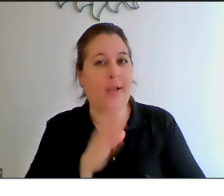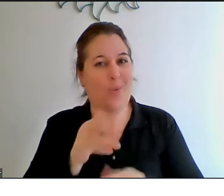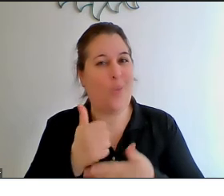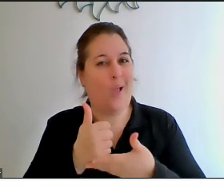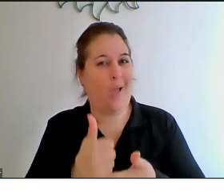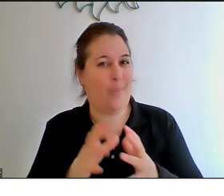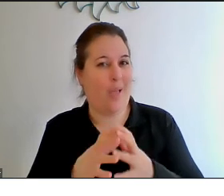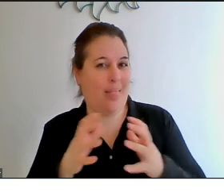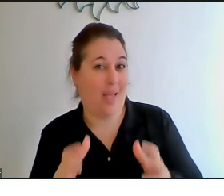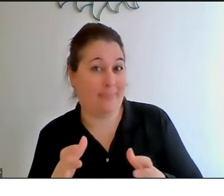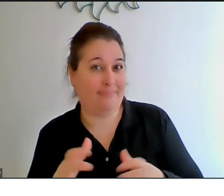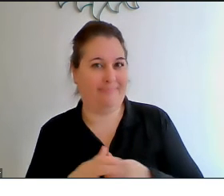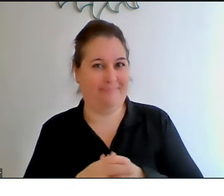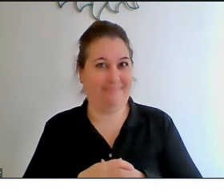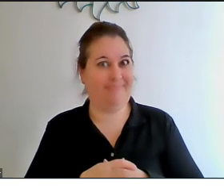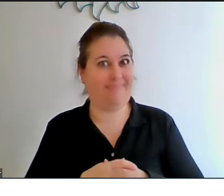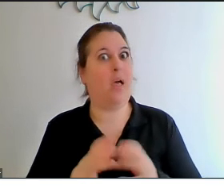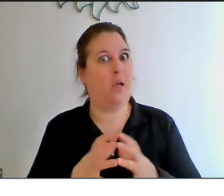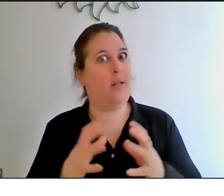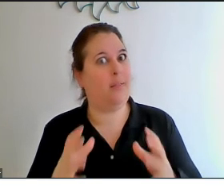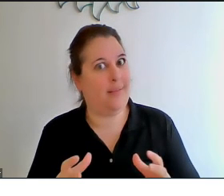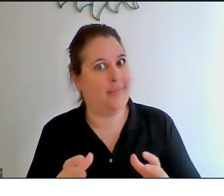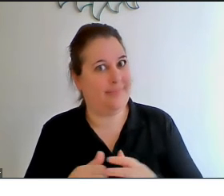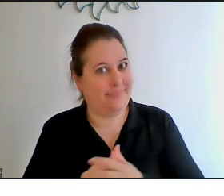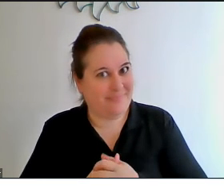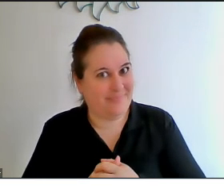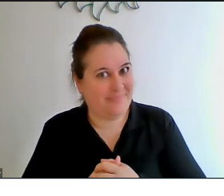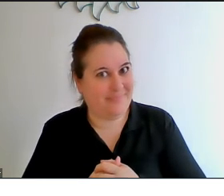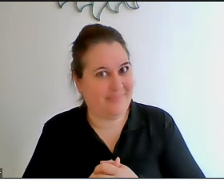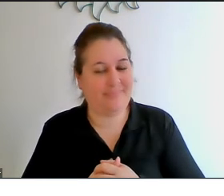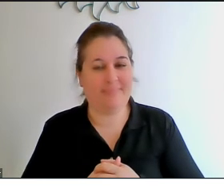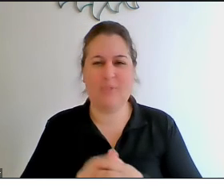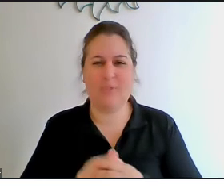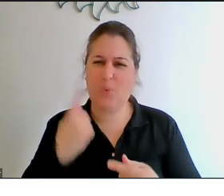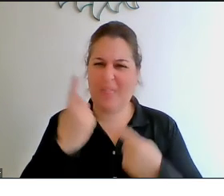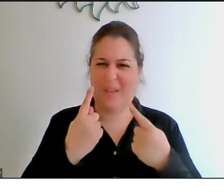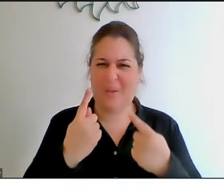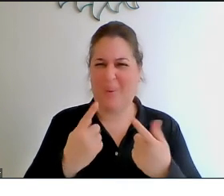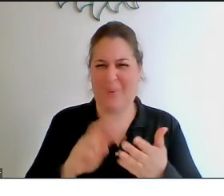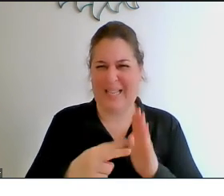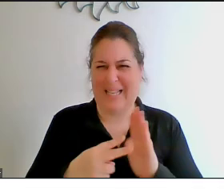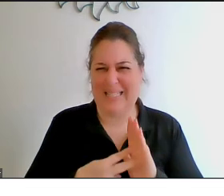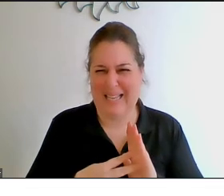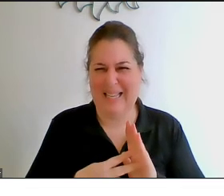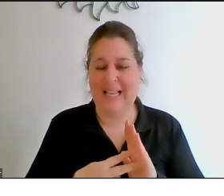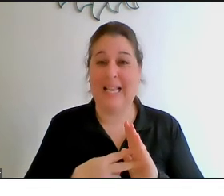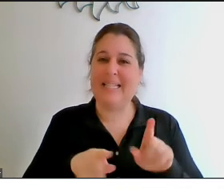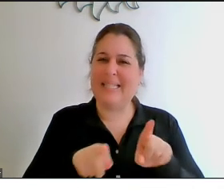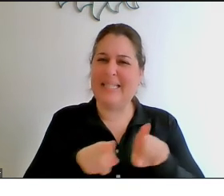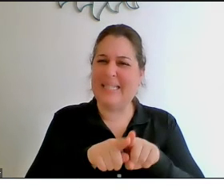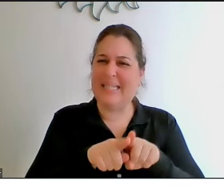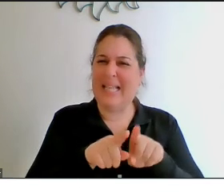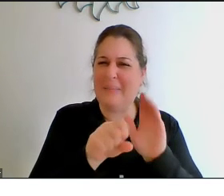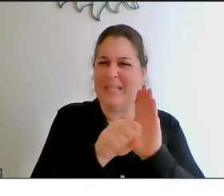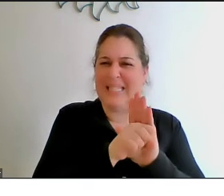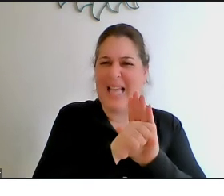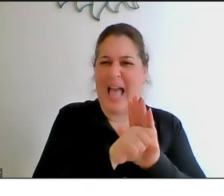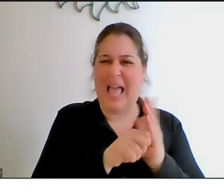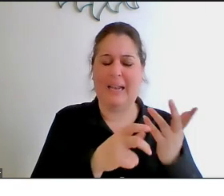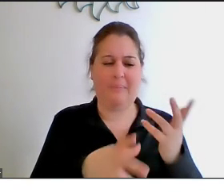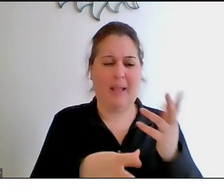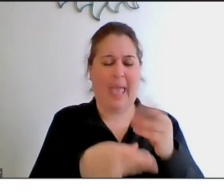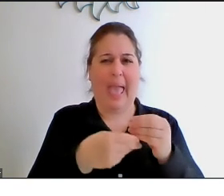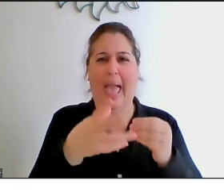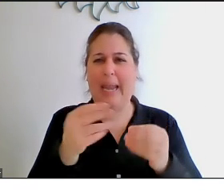song. Okay, it's going to help us a lot. Okay, a lot. So let's think about what it's saying. It says